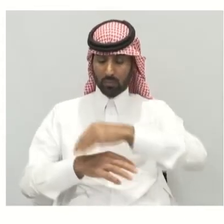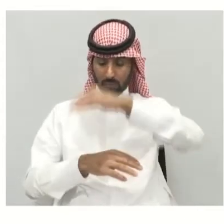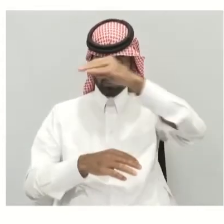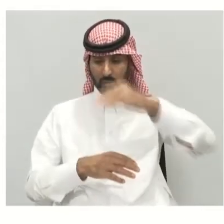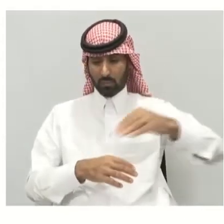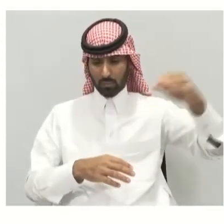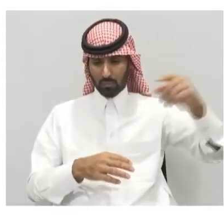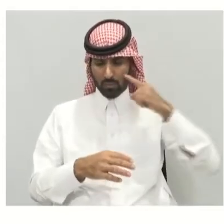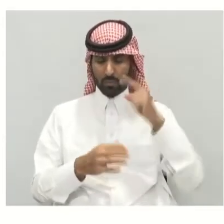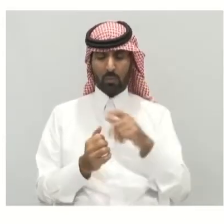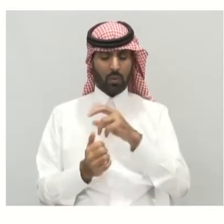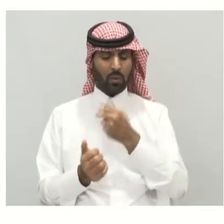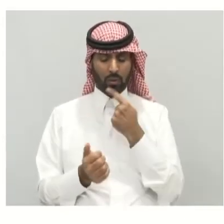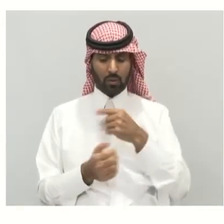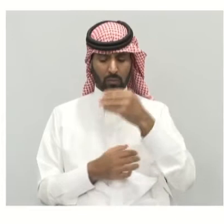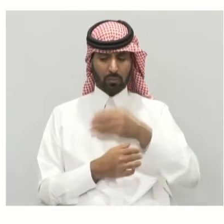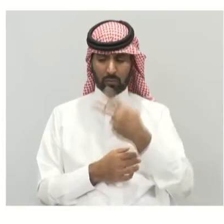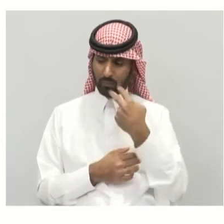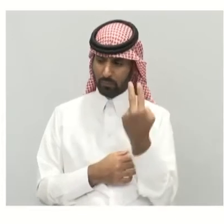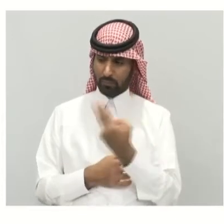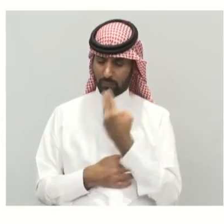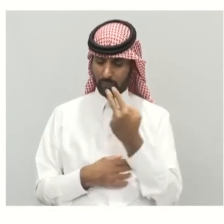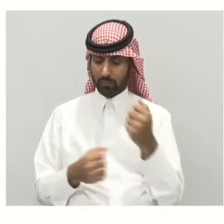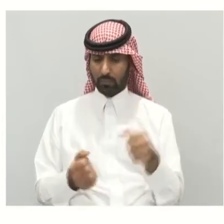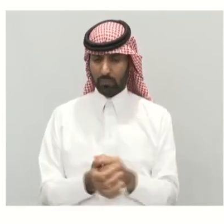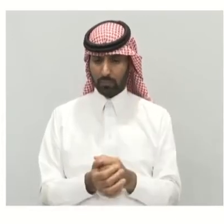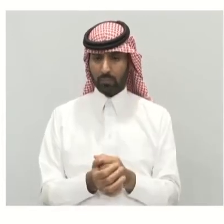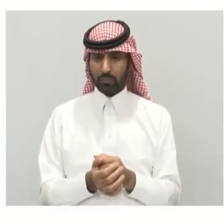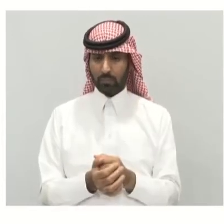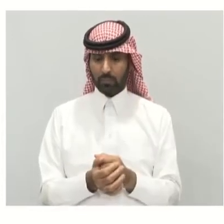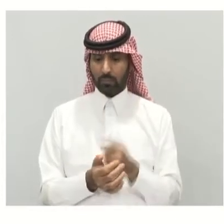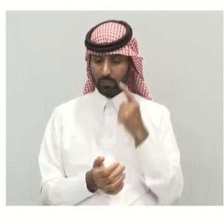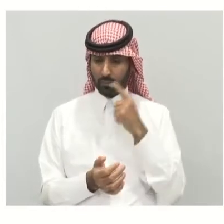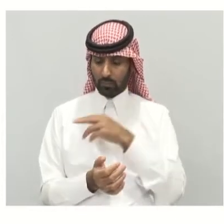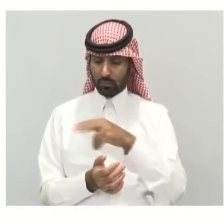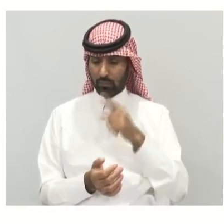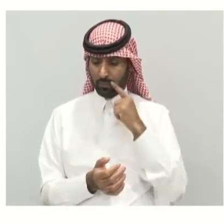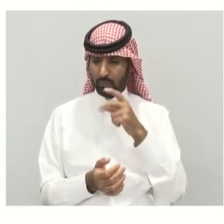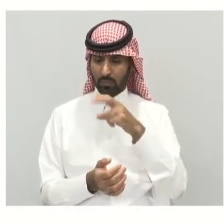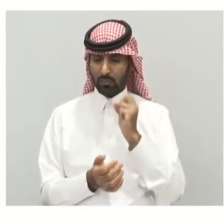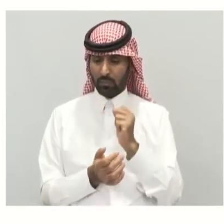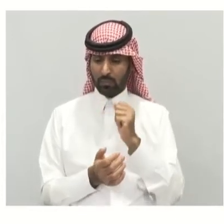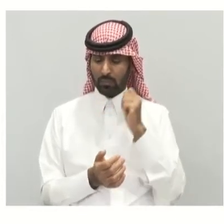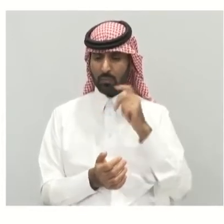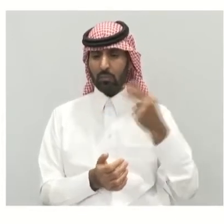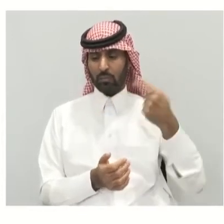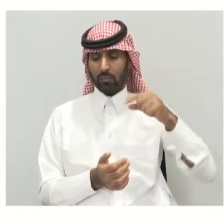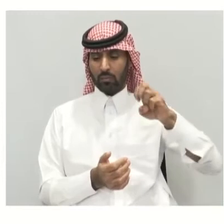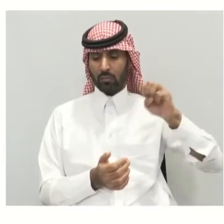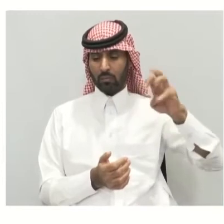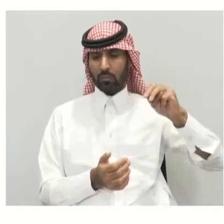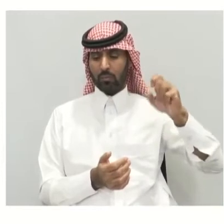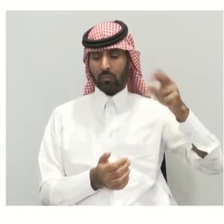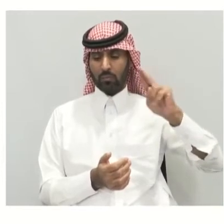crosses several mountain passes to Garmisch-Partenkirchen. The town is Germany's most famous winter sports